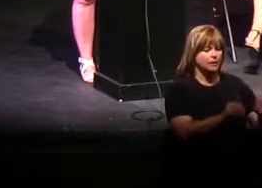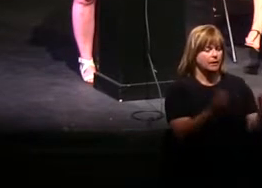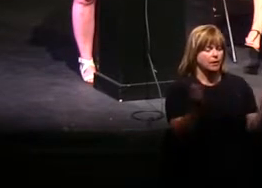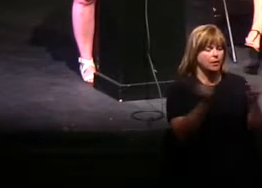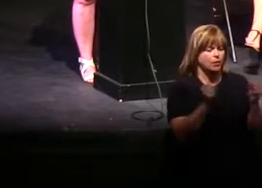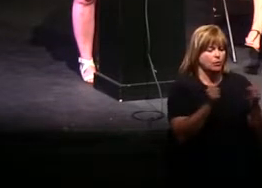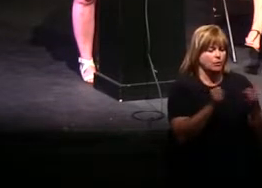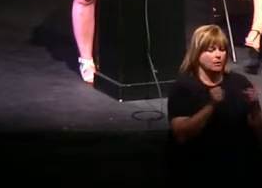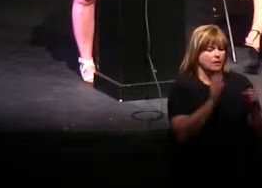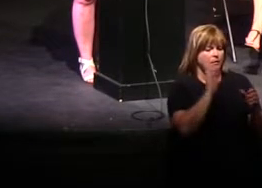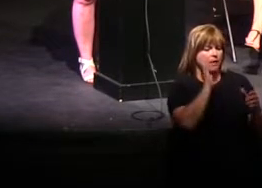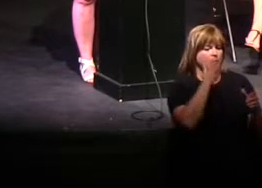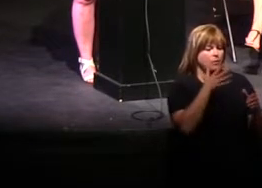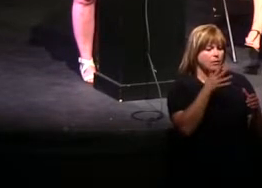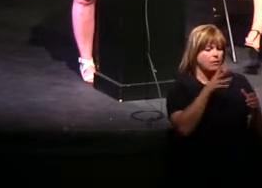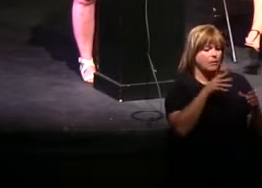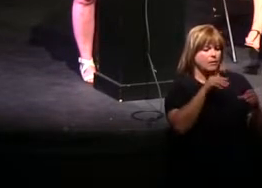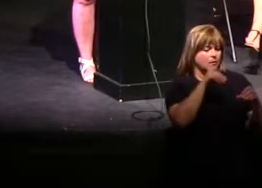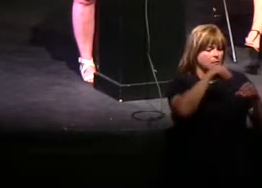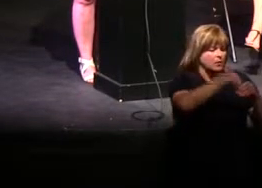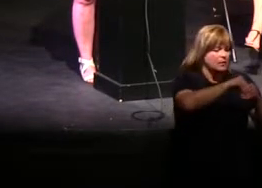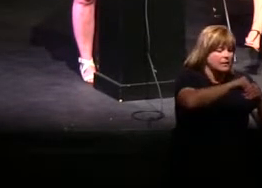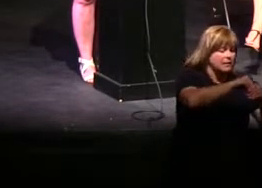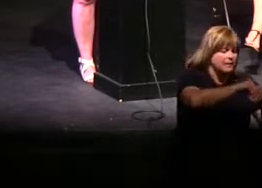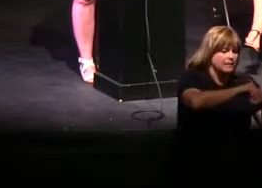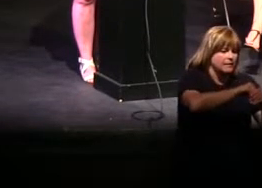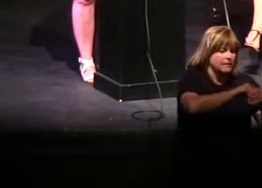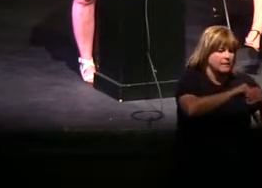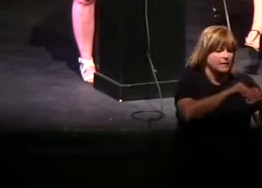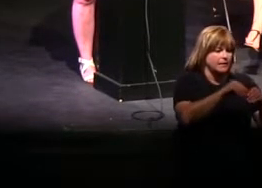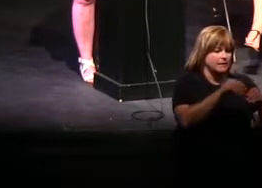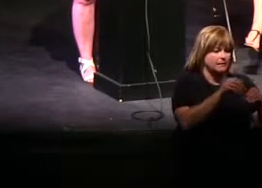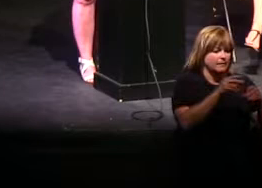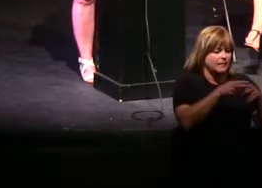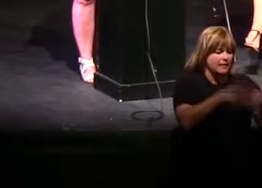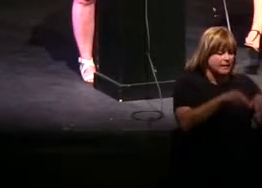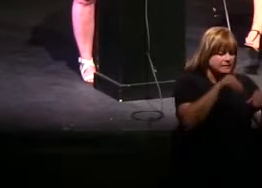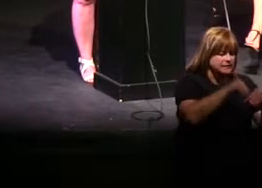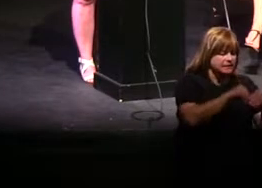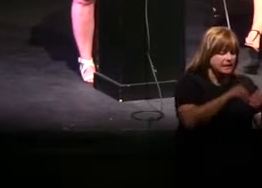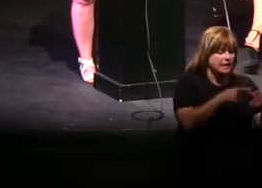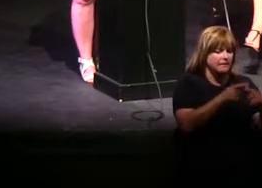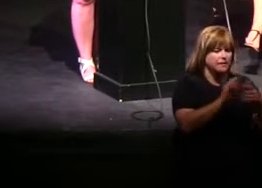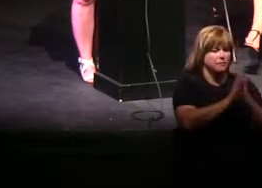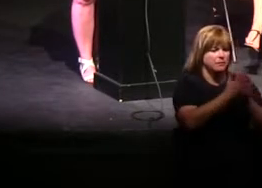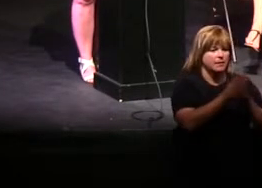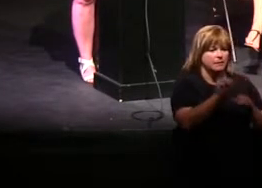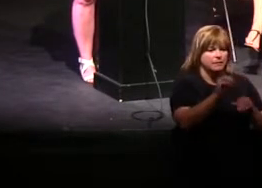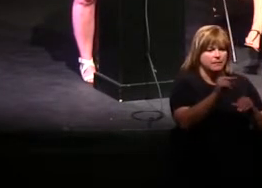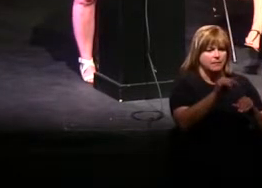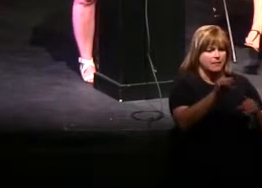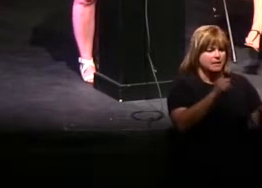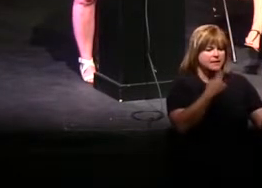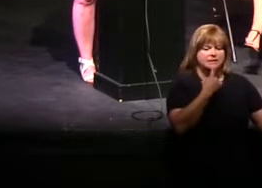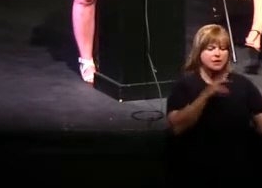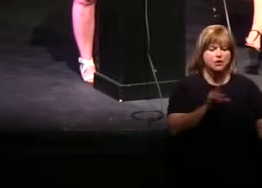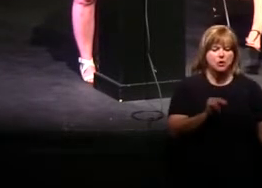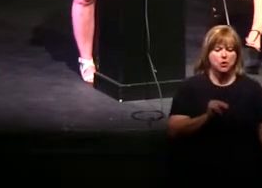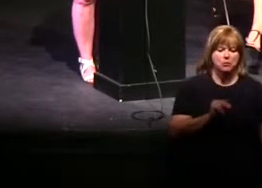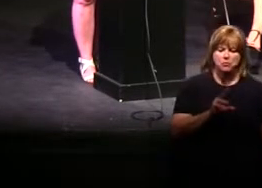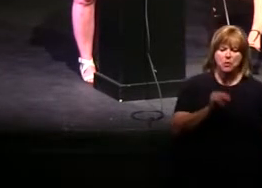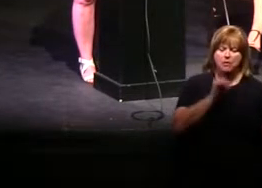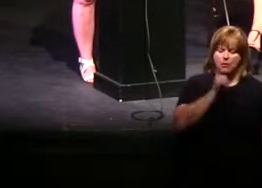eggs in it, maggots." "No, they won't," he said. I could tell he wanted to sound authoritative, but he